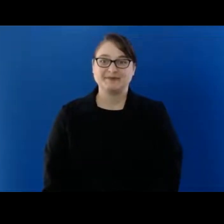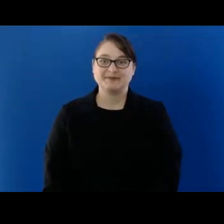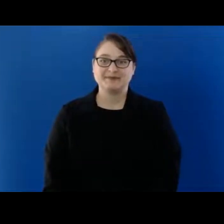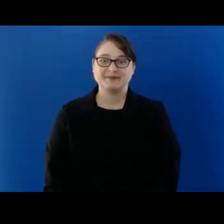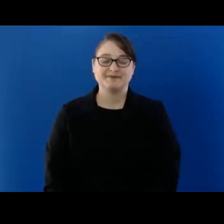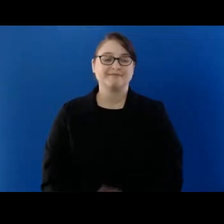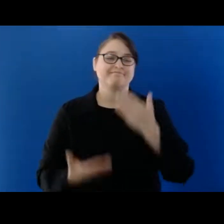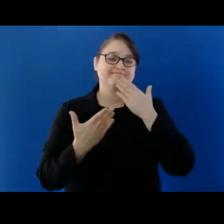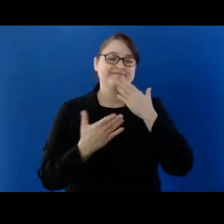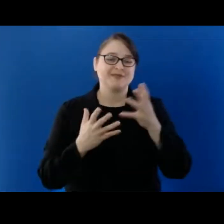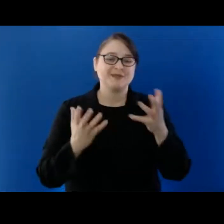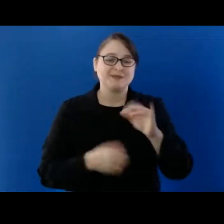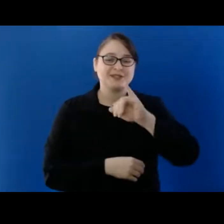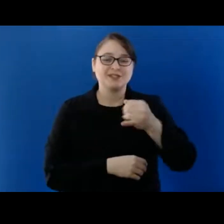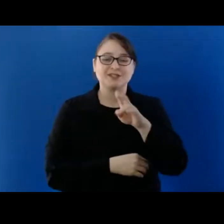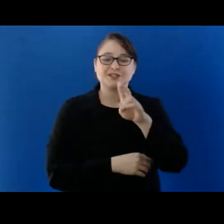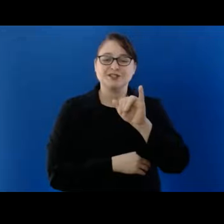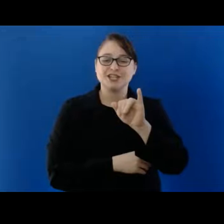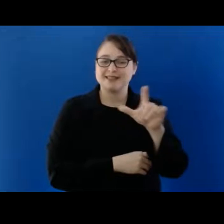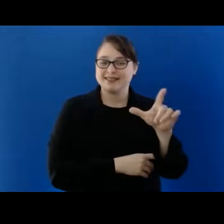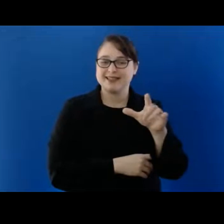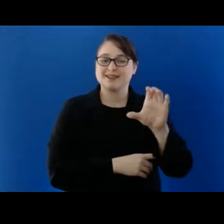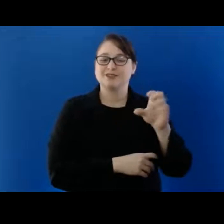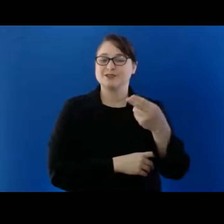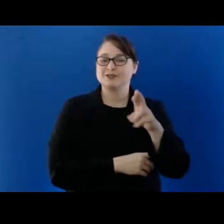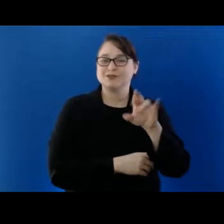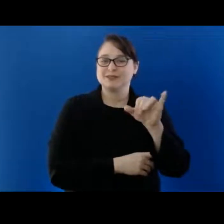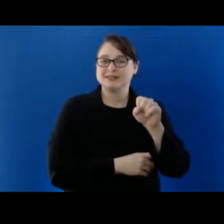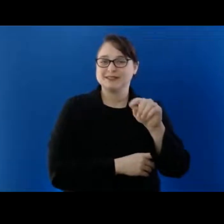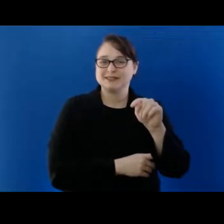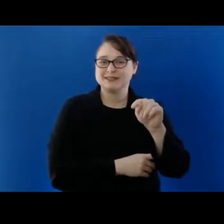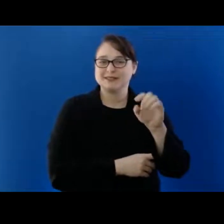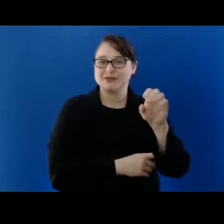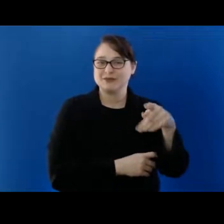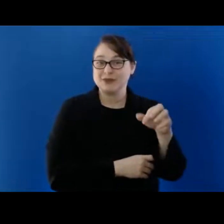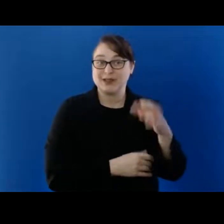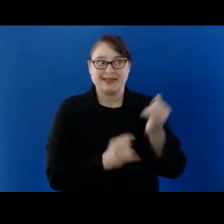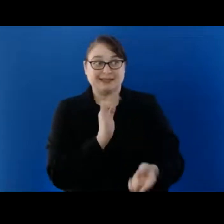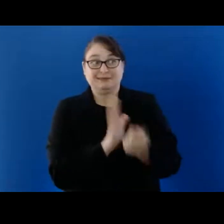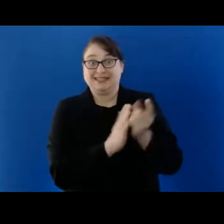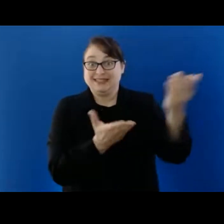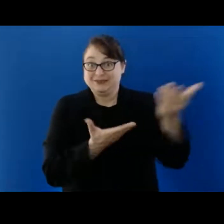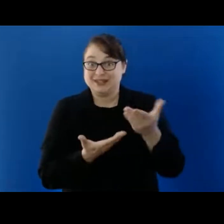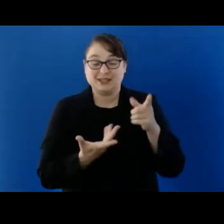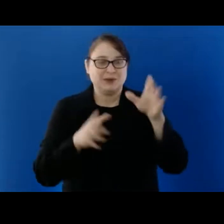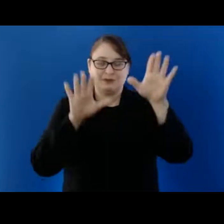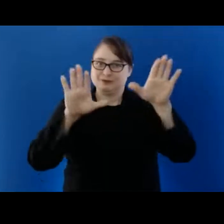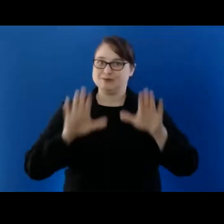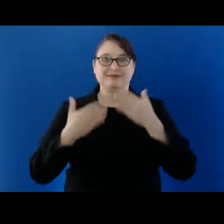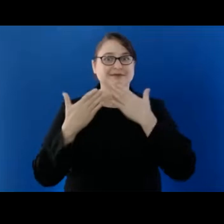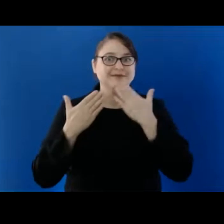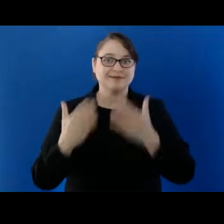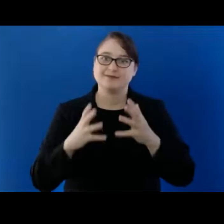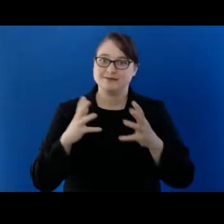Thank you so much, Jill and Christopher. This is a last minute invite and you guys were absolutely incredible. And thank you so much for the work that